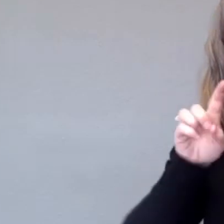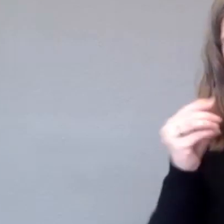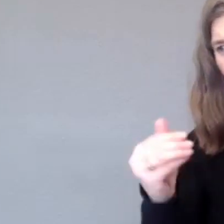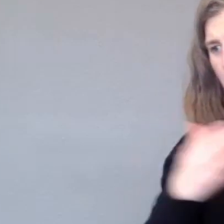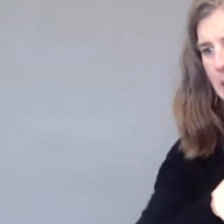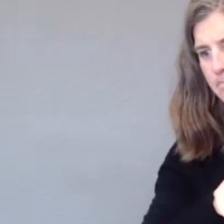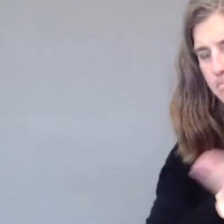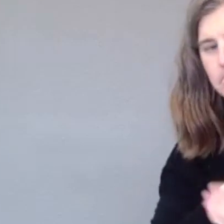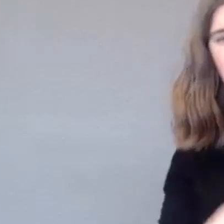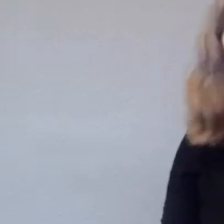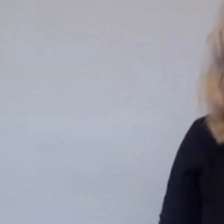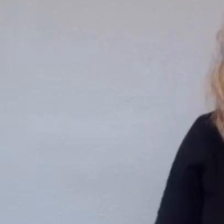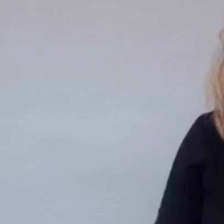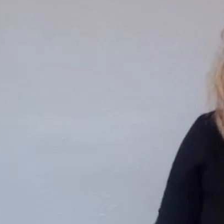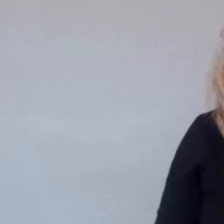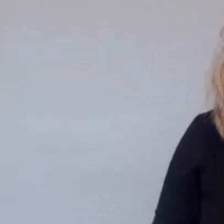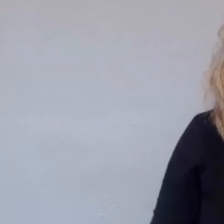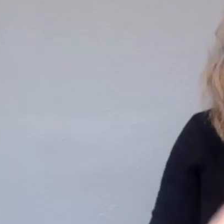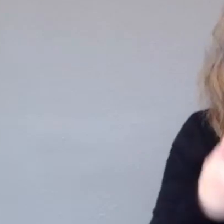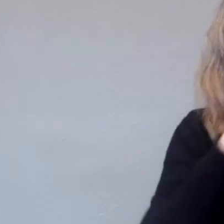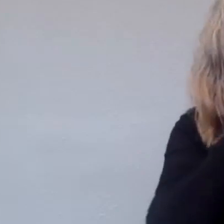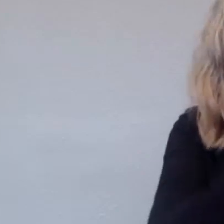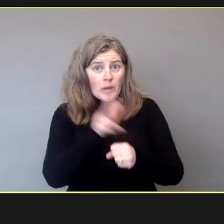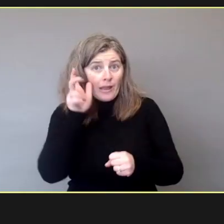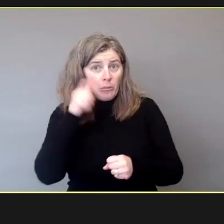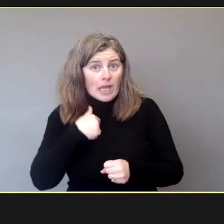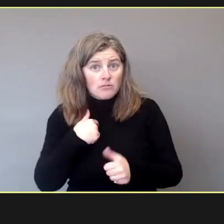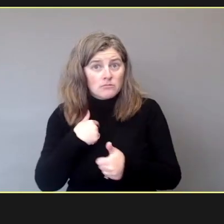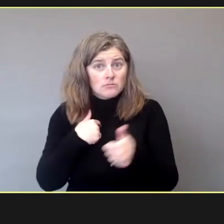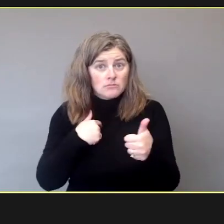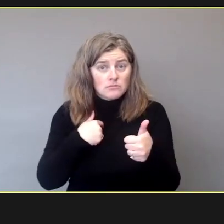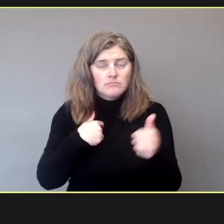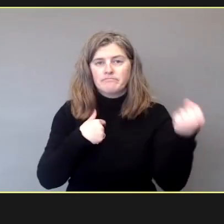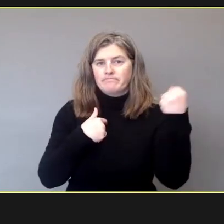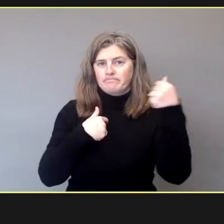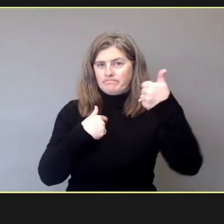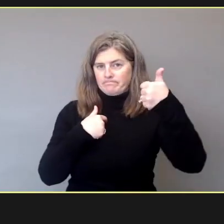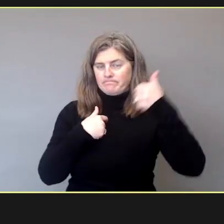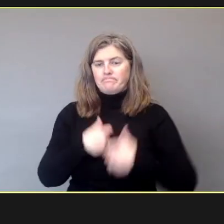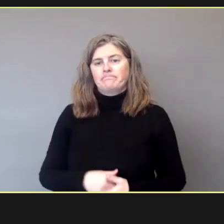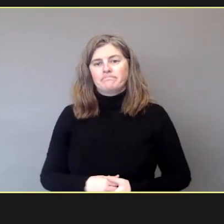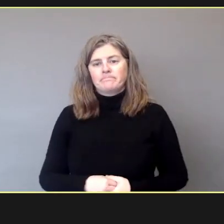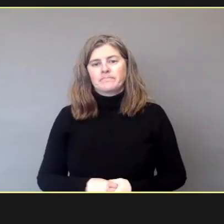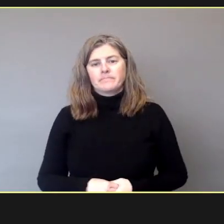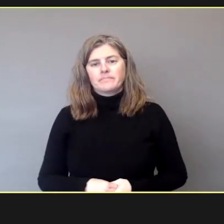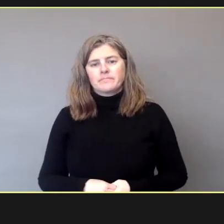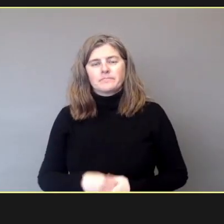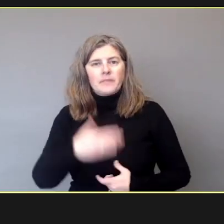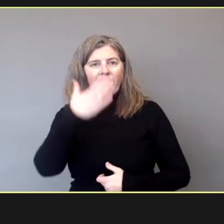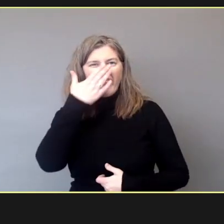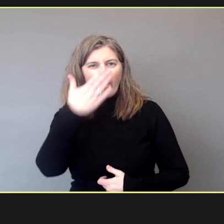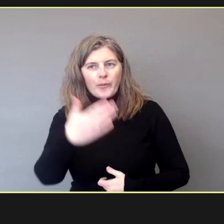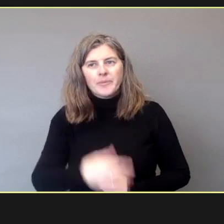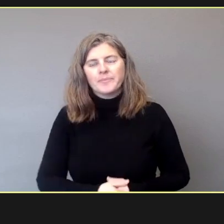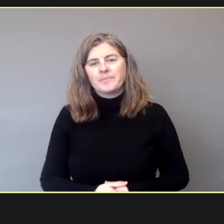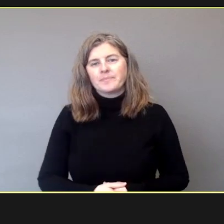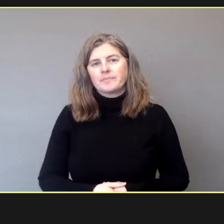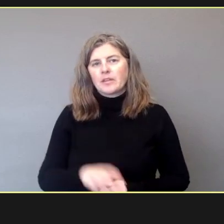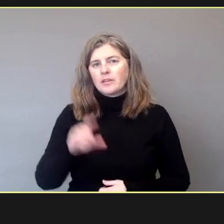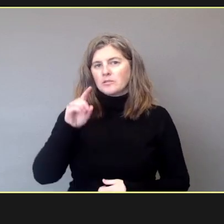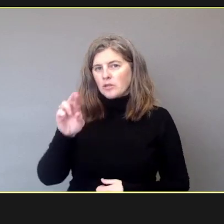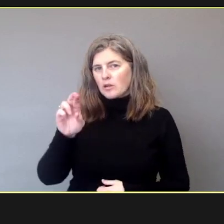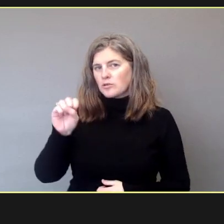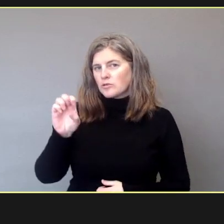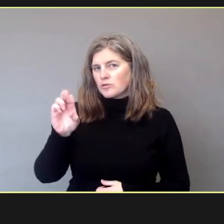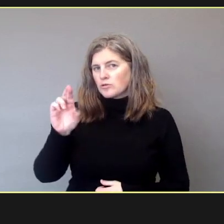please. All right, just confirming you can hear me. Yep. All right, thank you so much, Dr. Scrace,